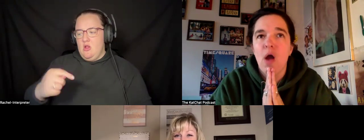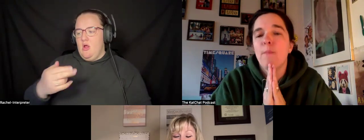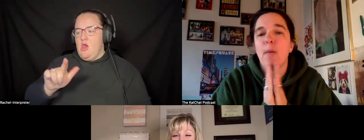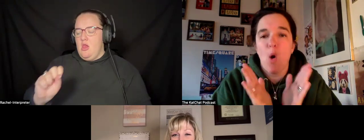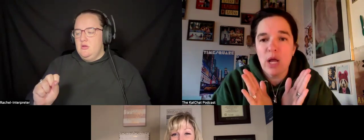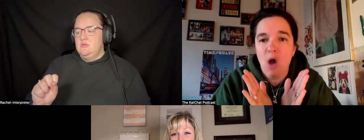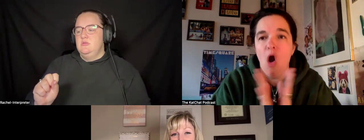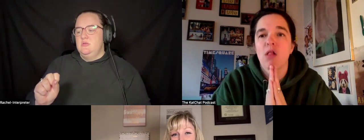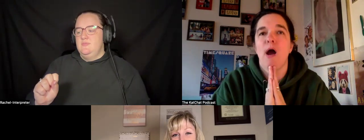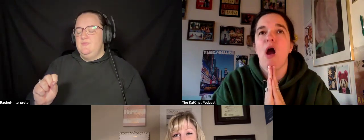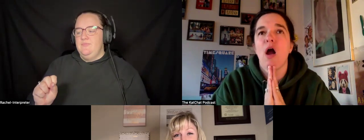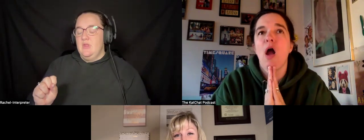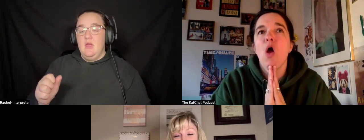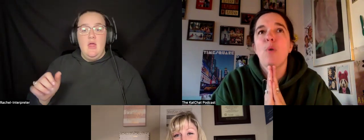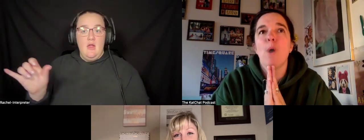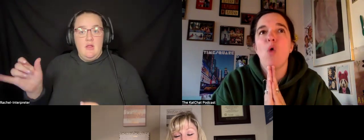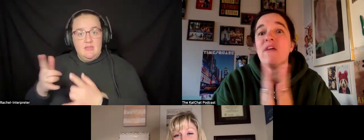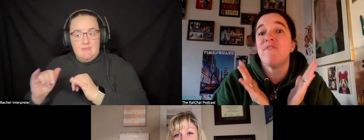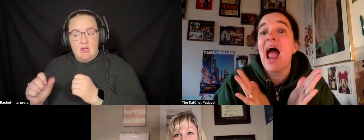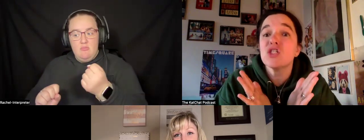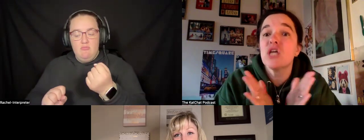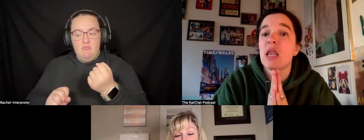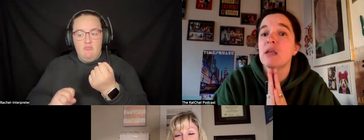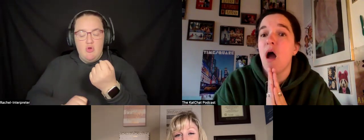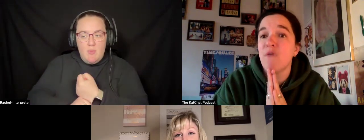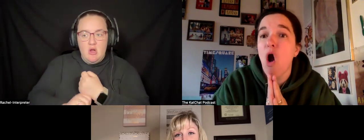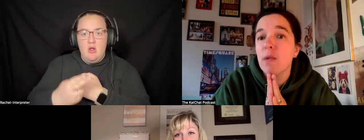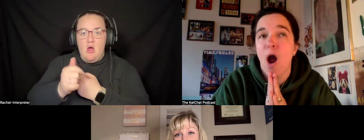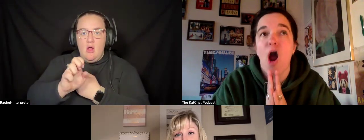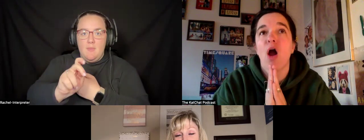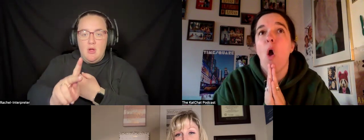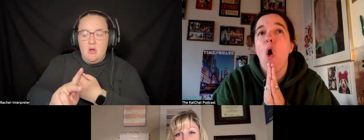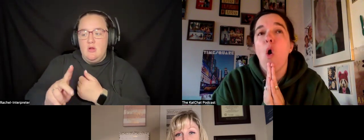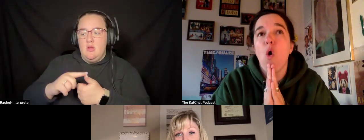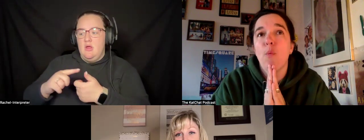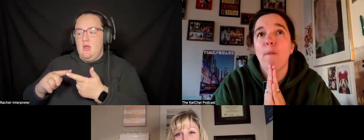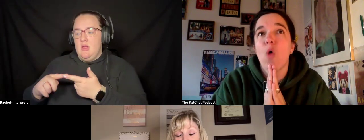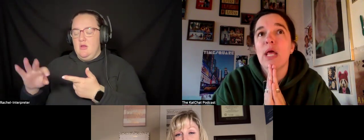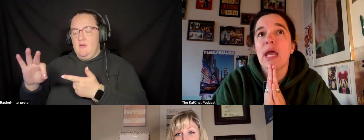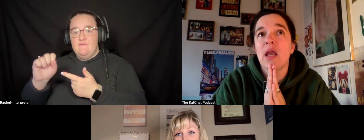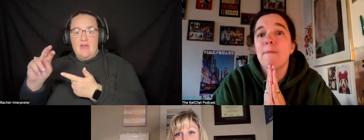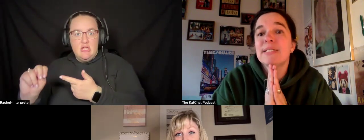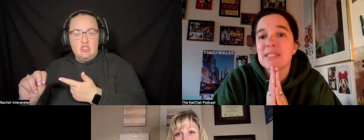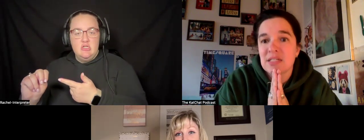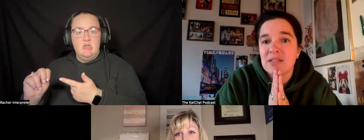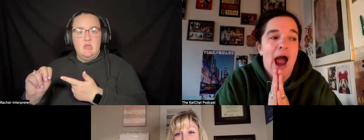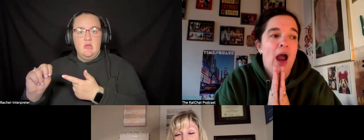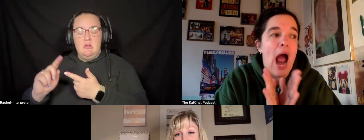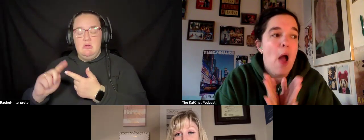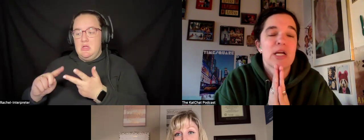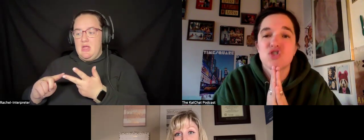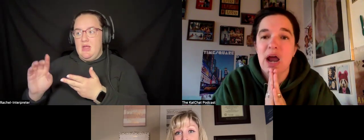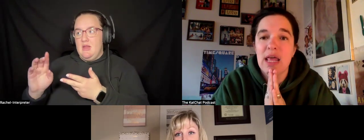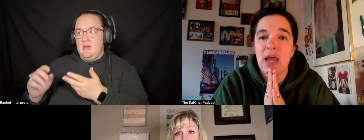with promoting Hallmark, promoting Bastion of Hallmark, or promoting businesses